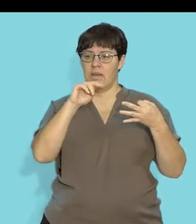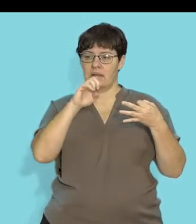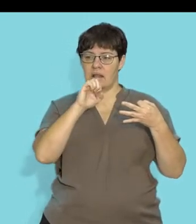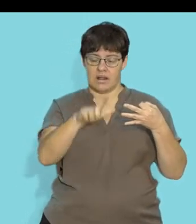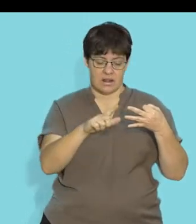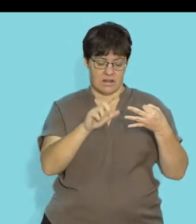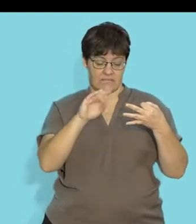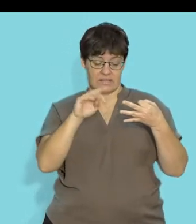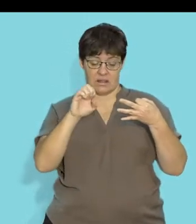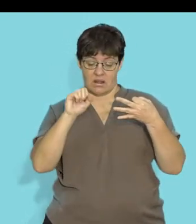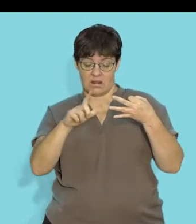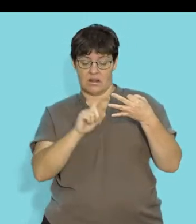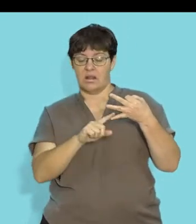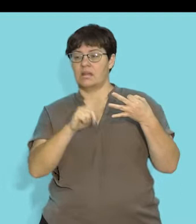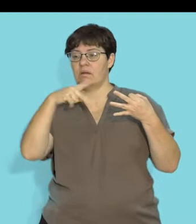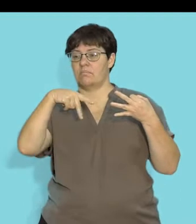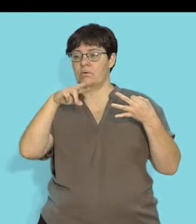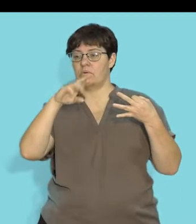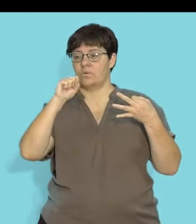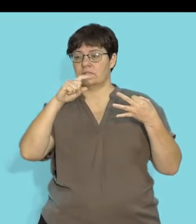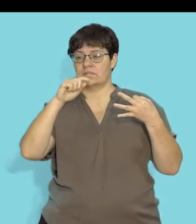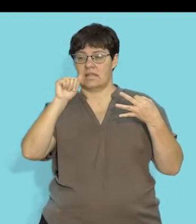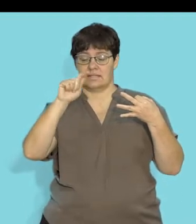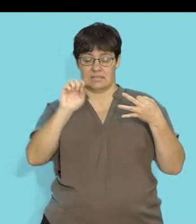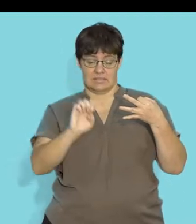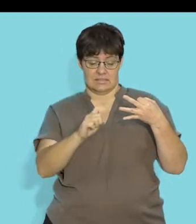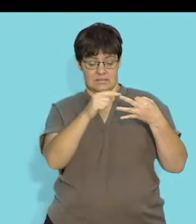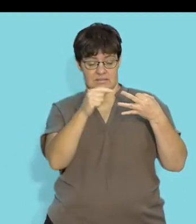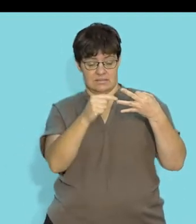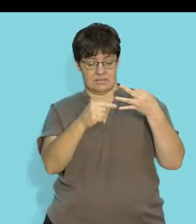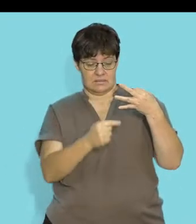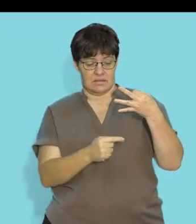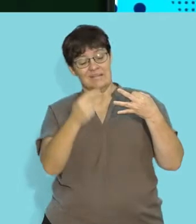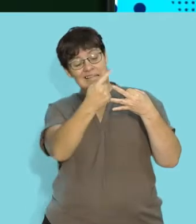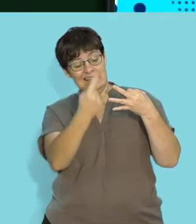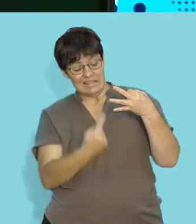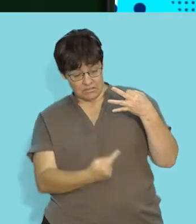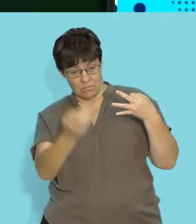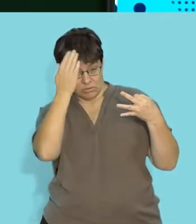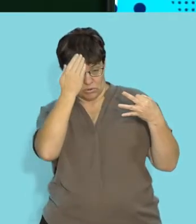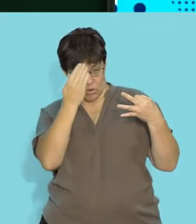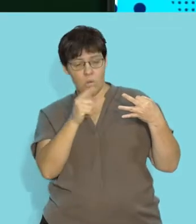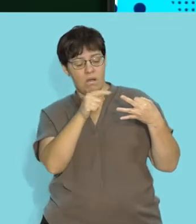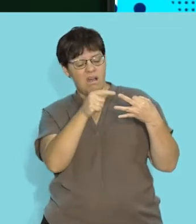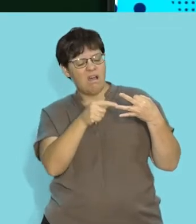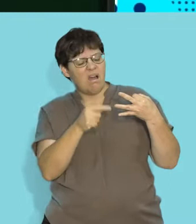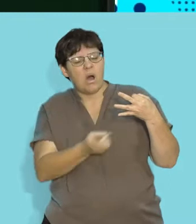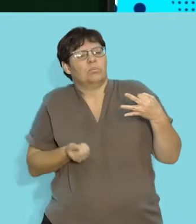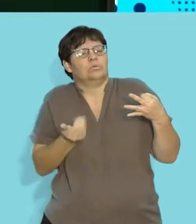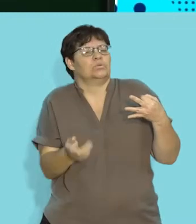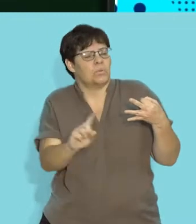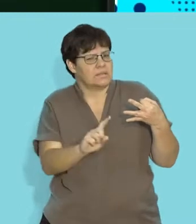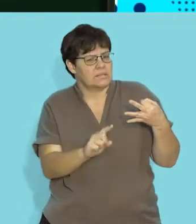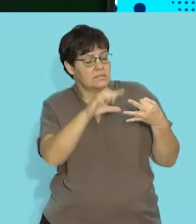vesicle, as well as the prostate gland. And these three glands, we should know the significance of them in terms of what secretions are produced and how